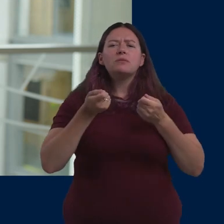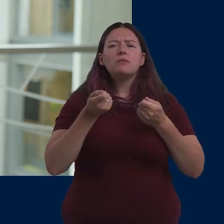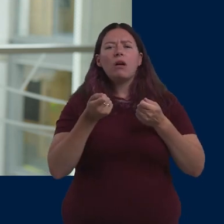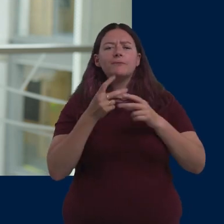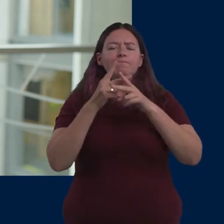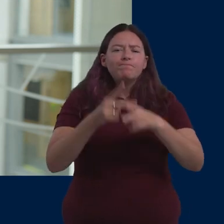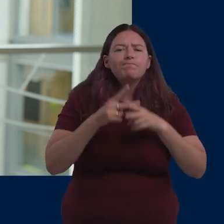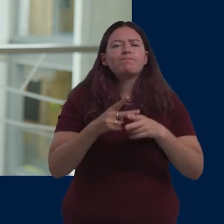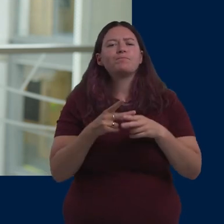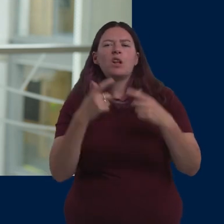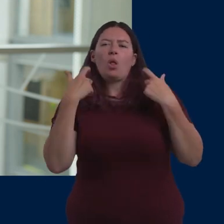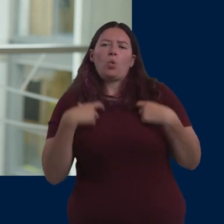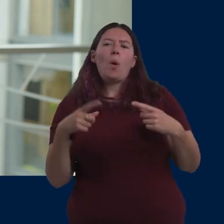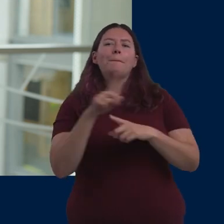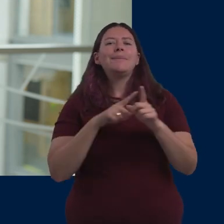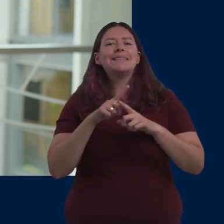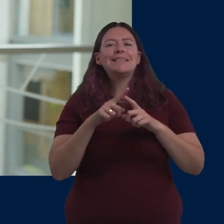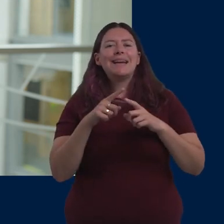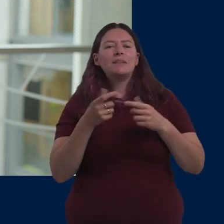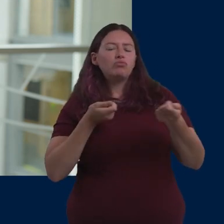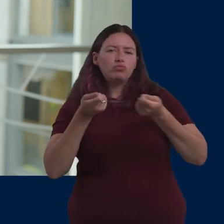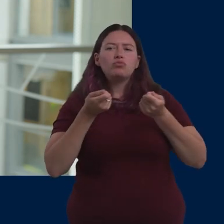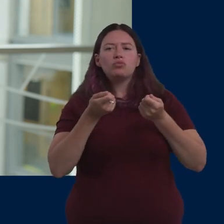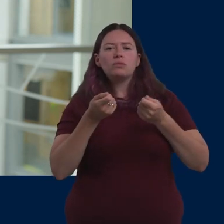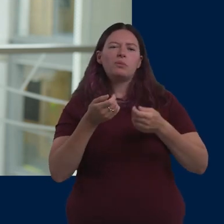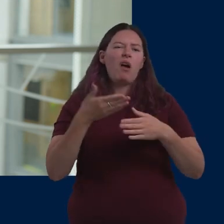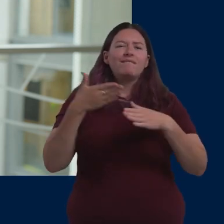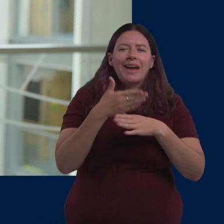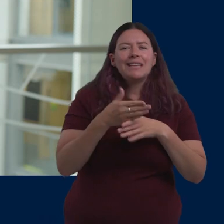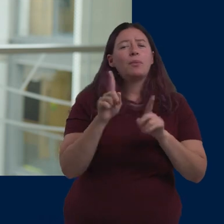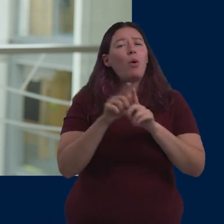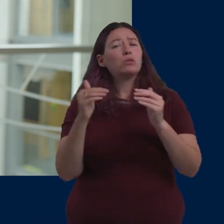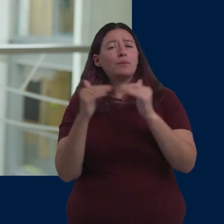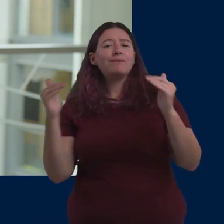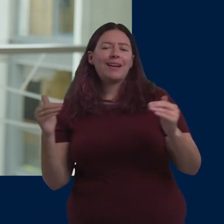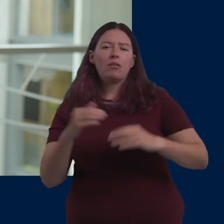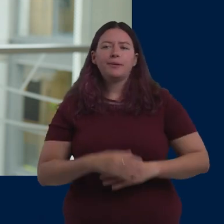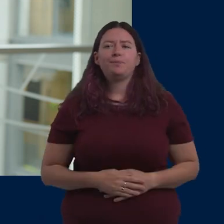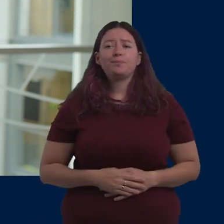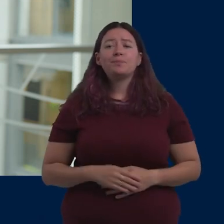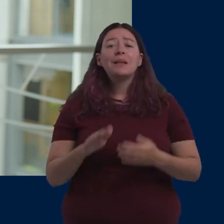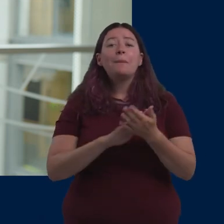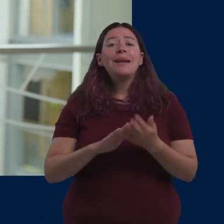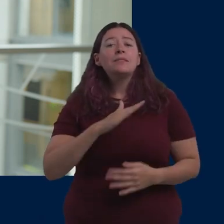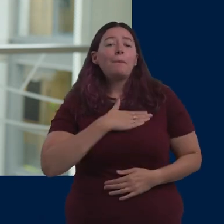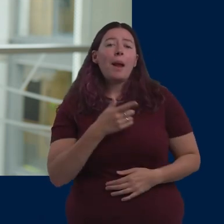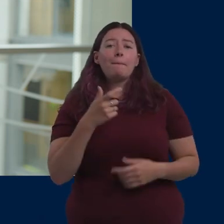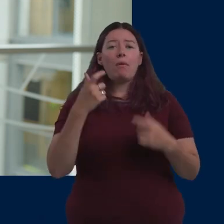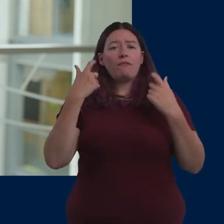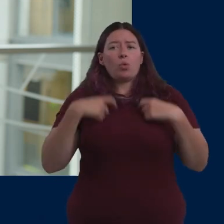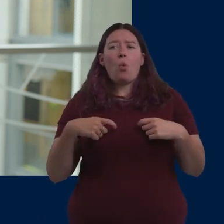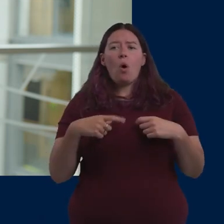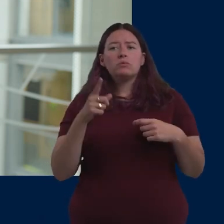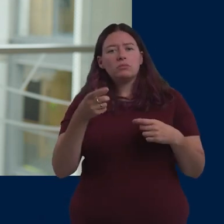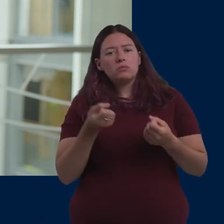court meetings are carried out effectively in a fair manner. This enables the views of all members